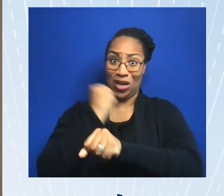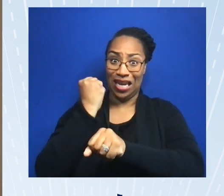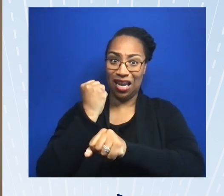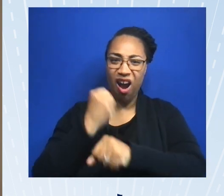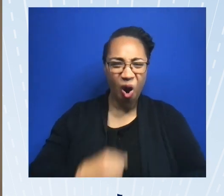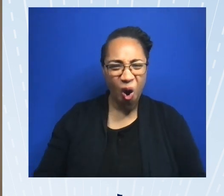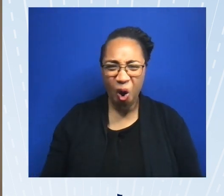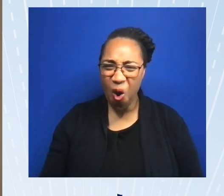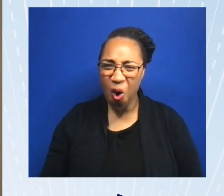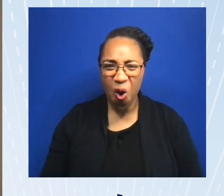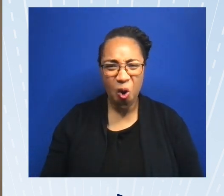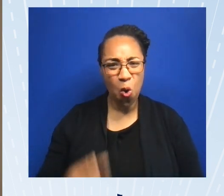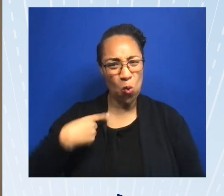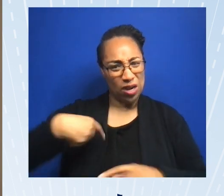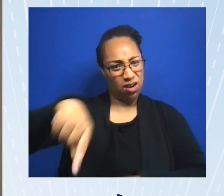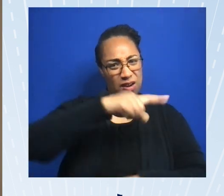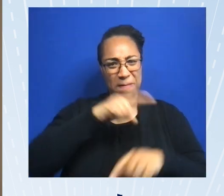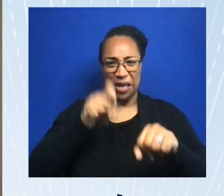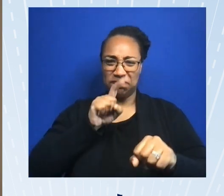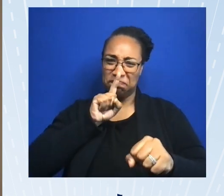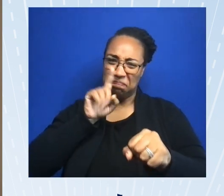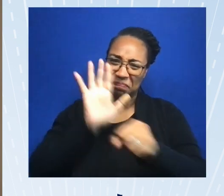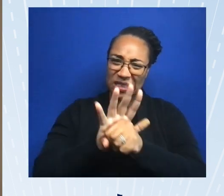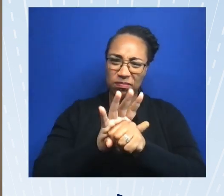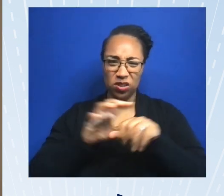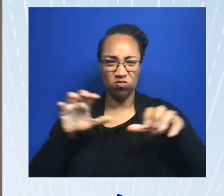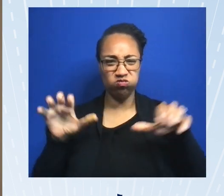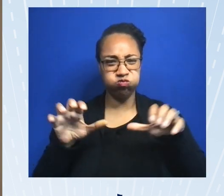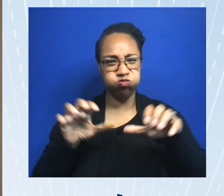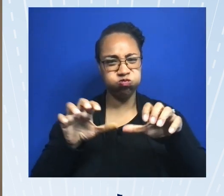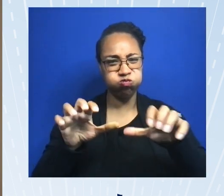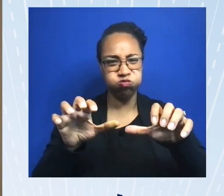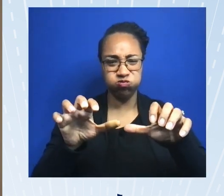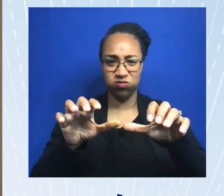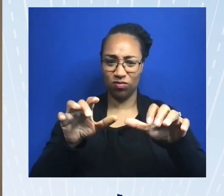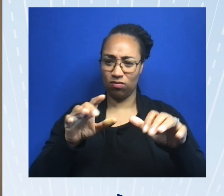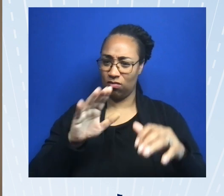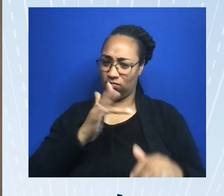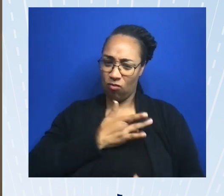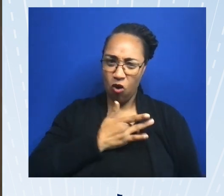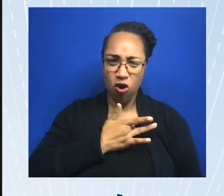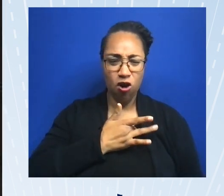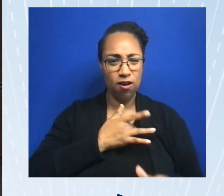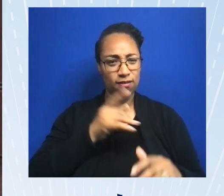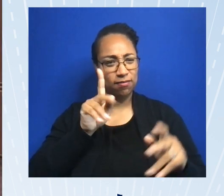to restoring the soul of America, to restoring it together, and we got to get to it now.